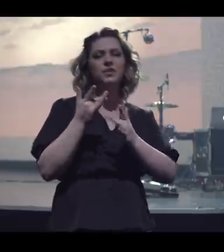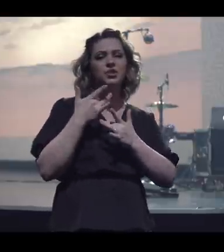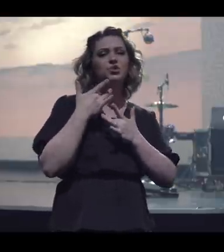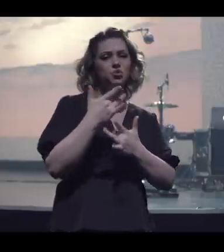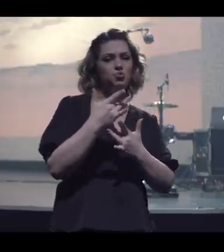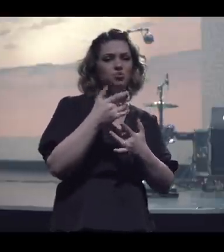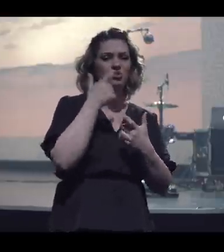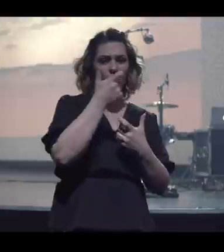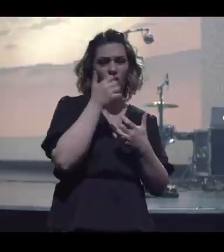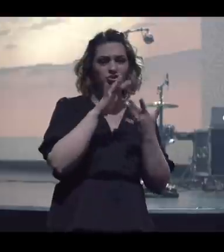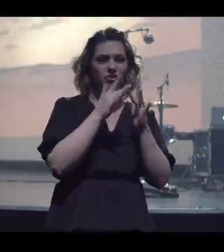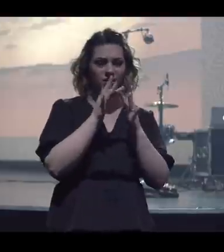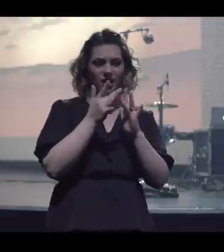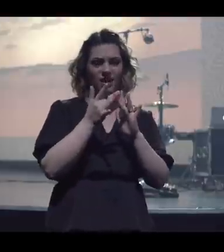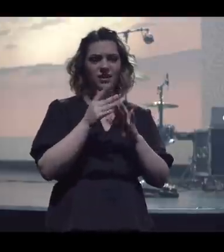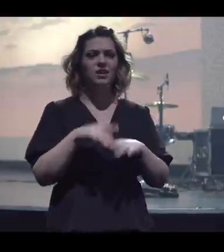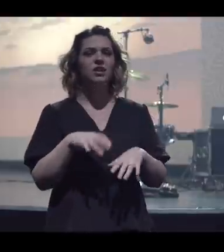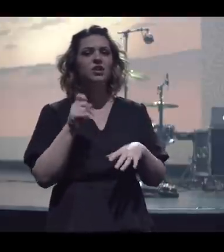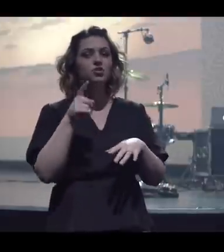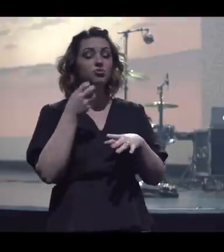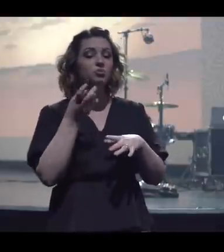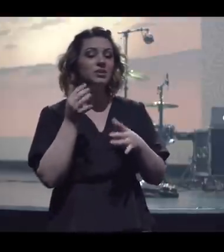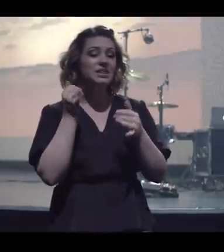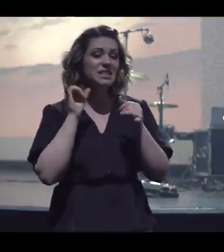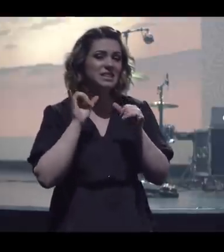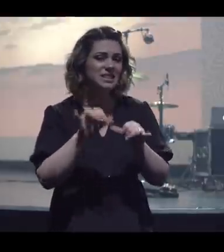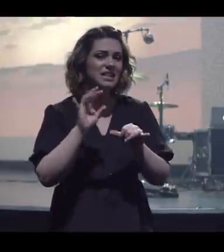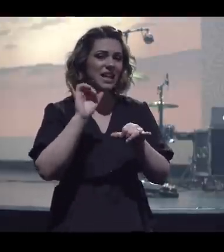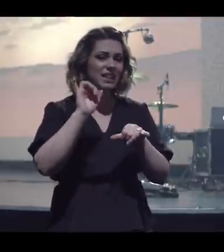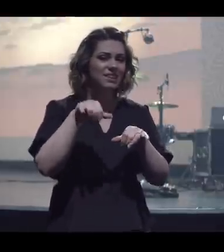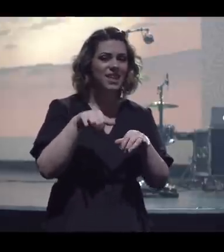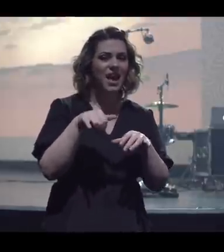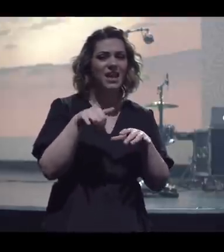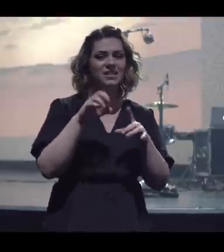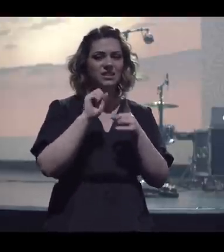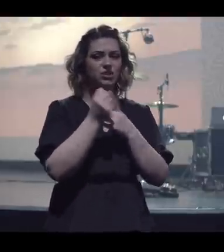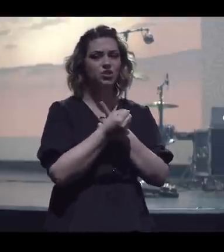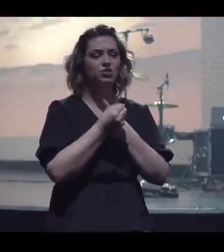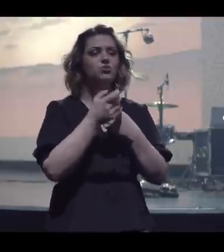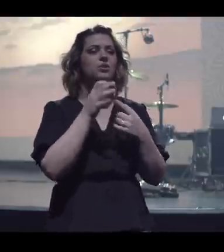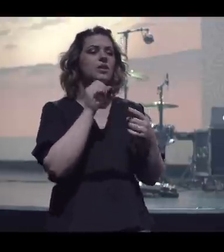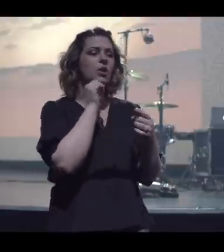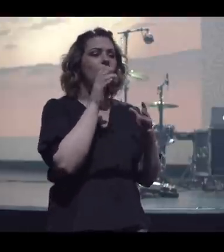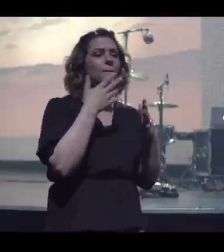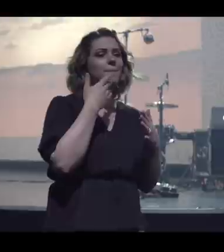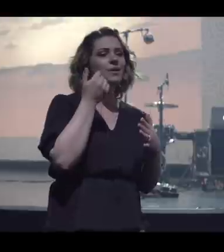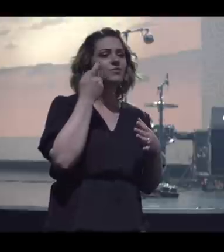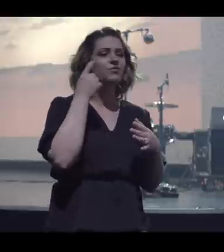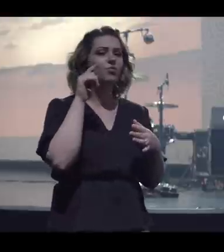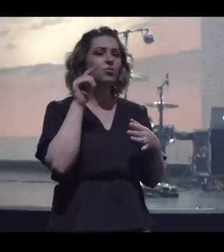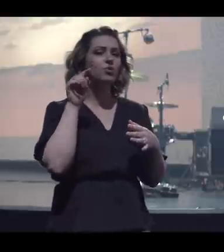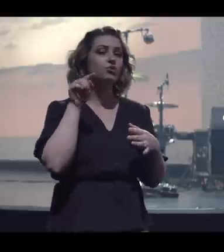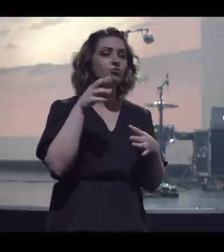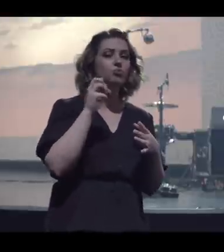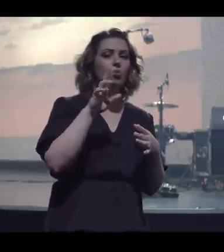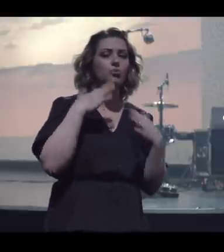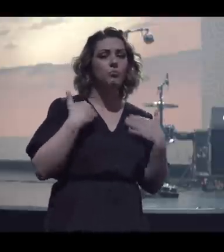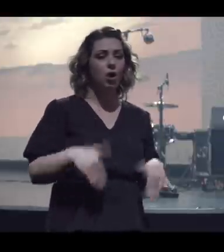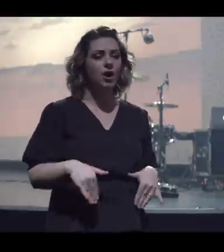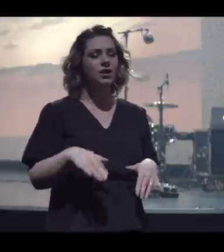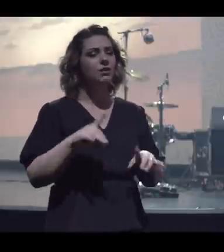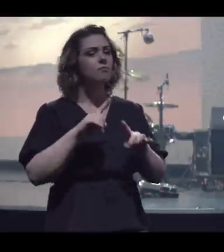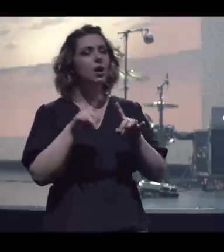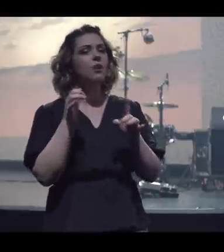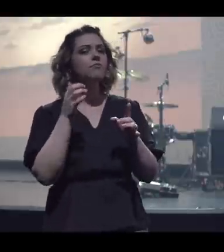ruts. And you stay in that rut, not because it's what's best for you or best for the body, but because that's what you're used